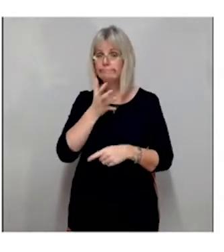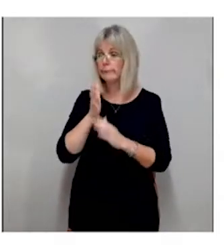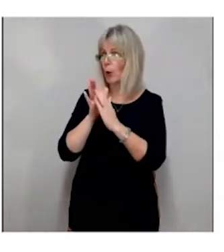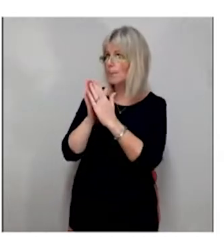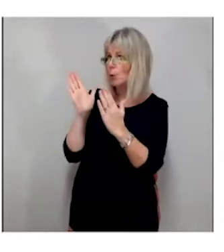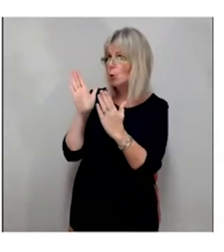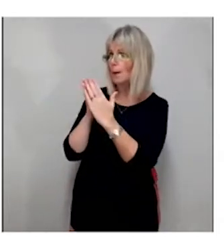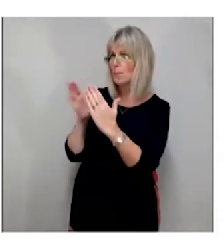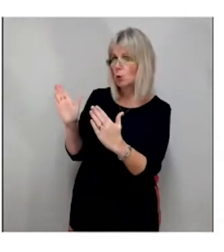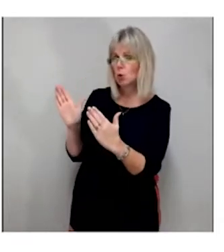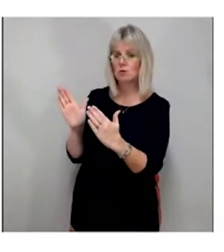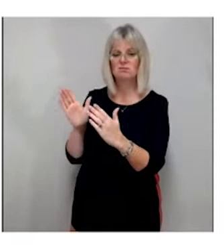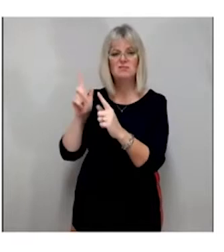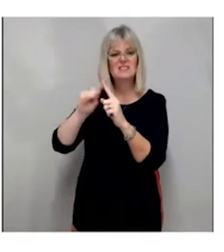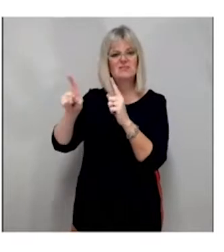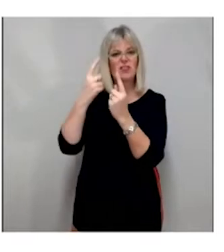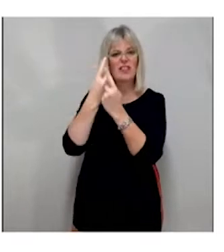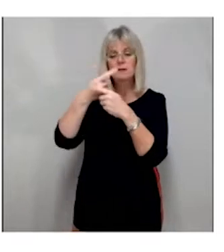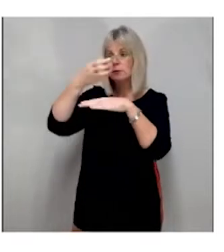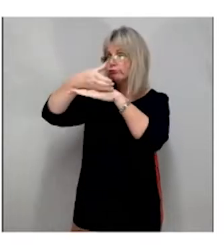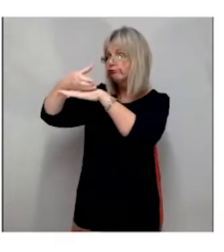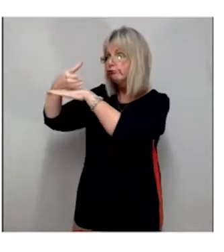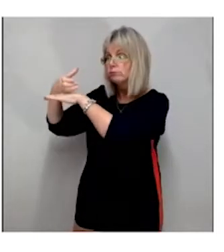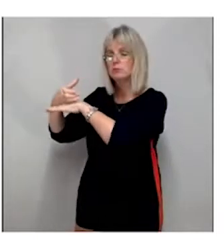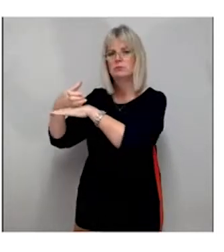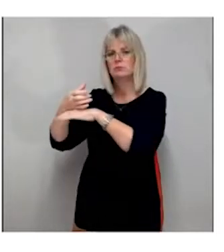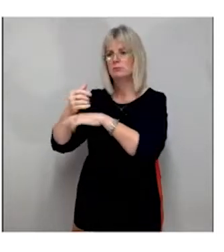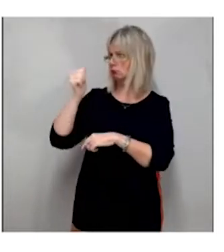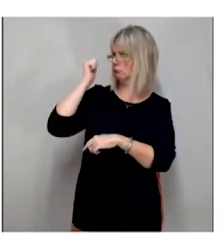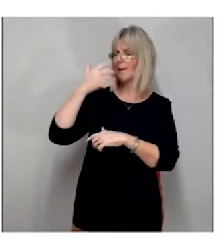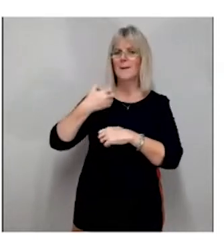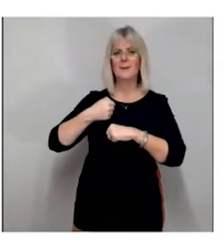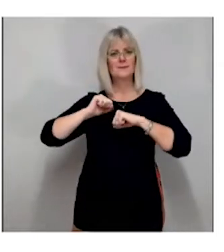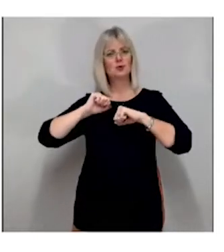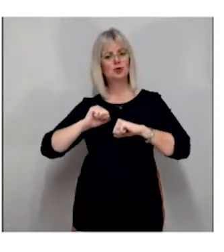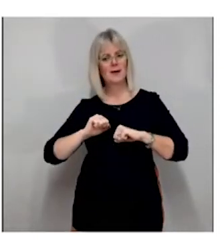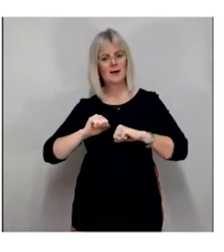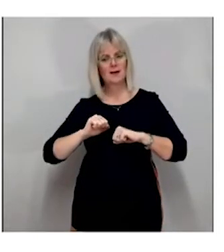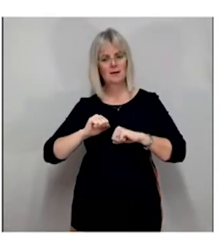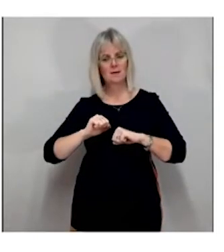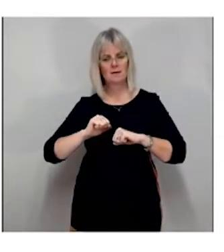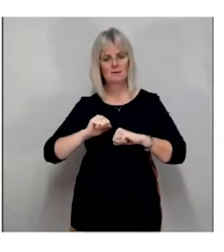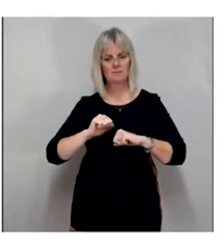and odds and ends, and a chair in the background. But in reality,